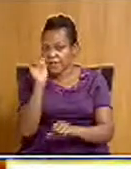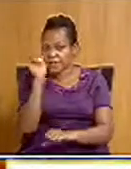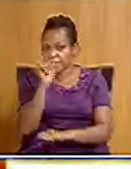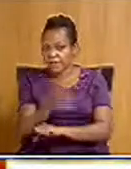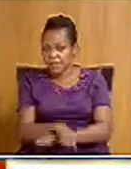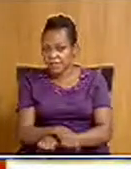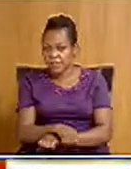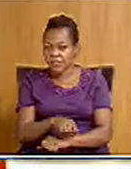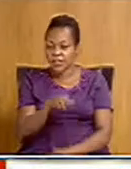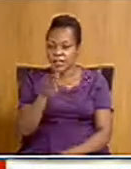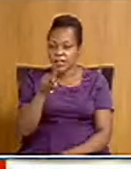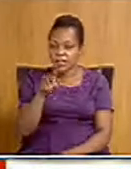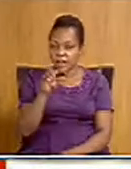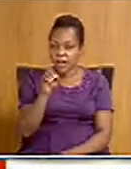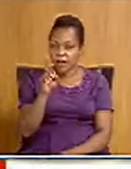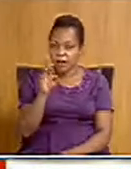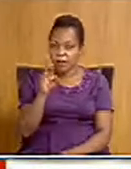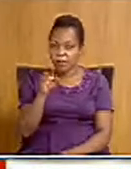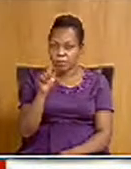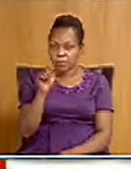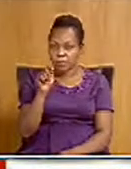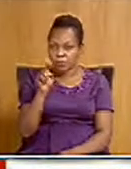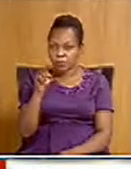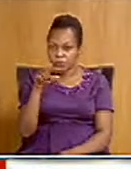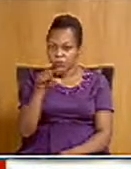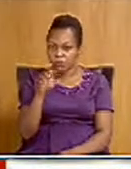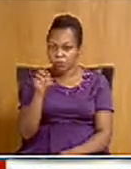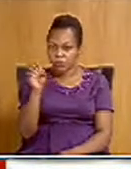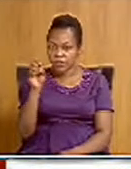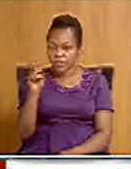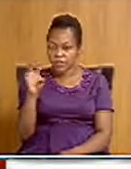the Portuguese who mattered.